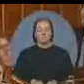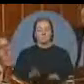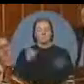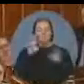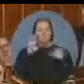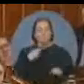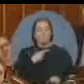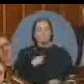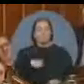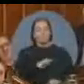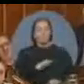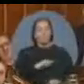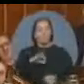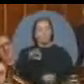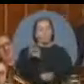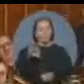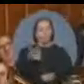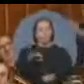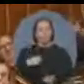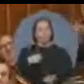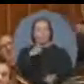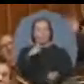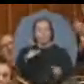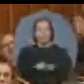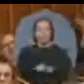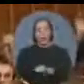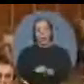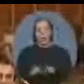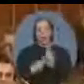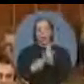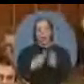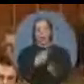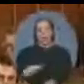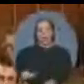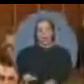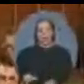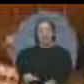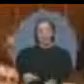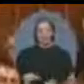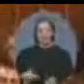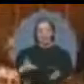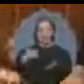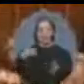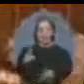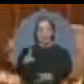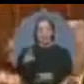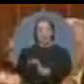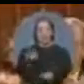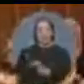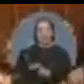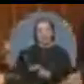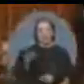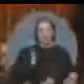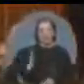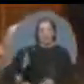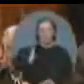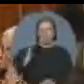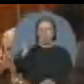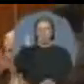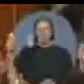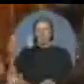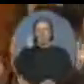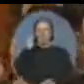Mr. Speaker, we are elected. It's not like a monarchy. Monarchy is